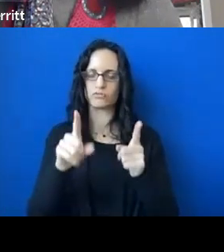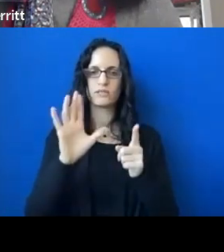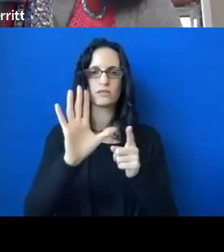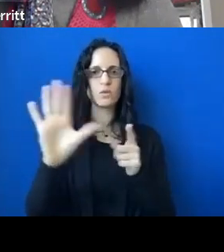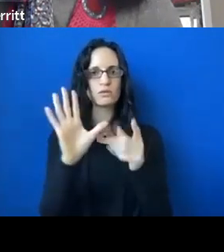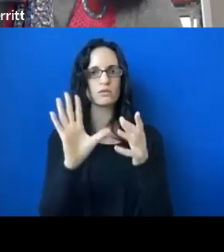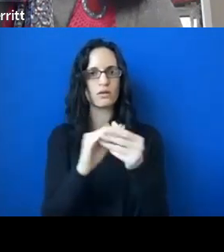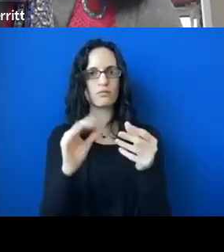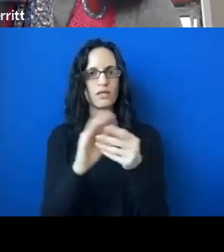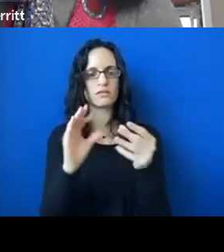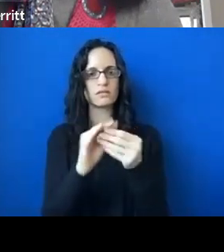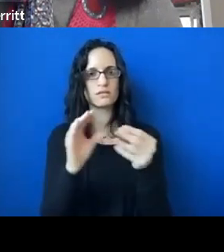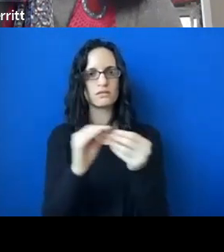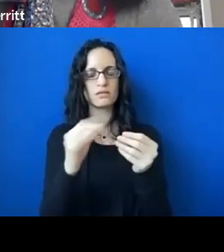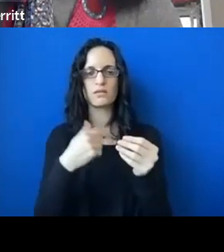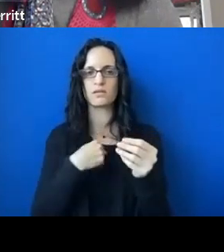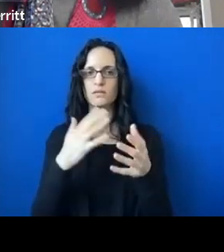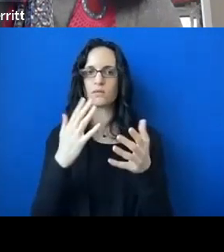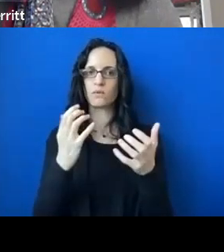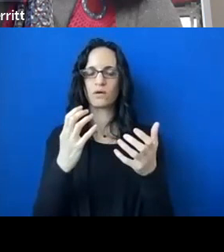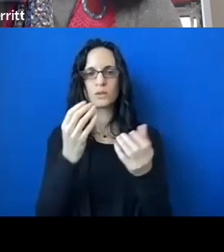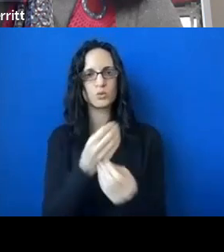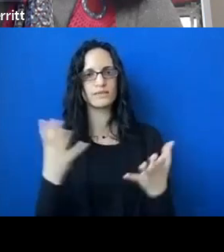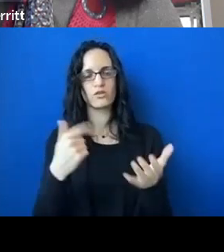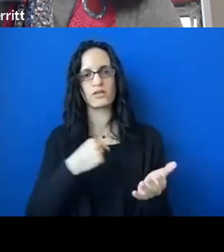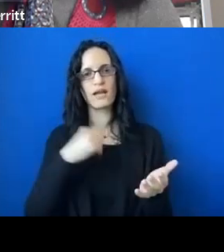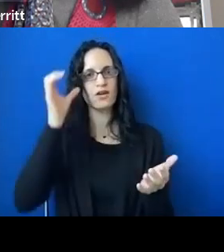share that I heard it all,